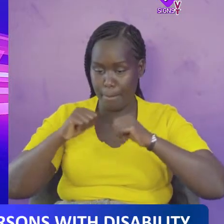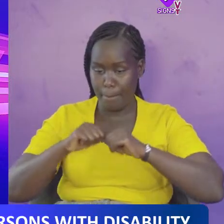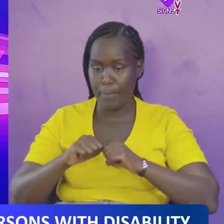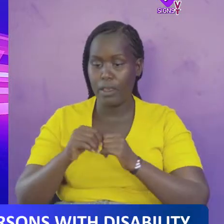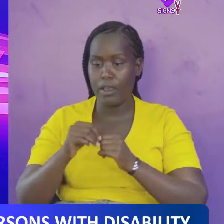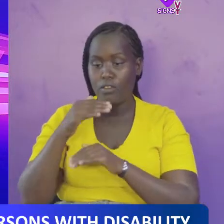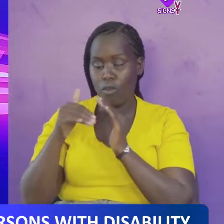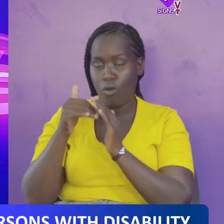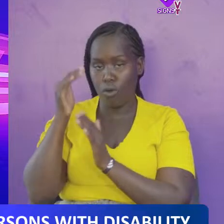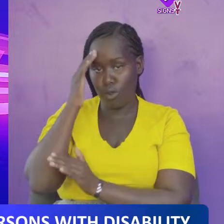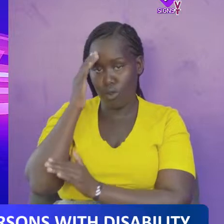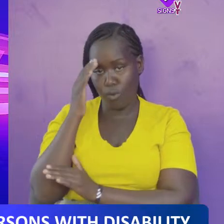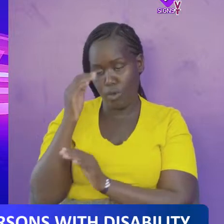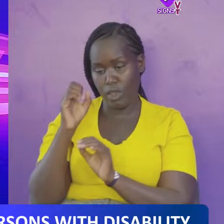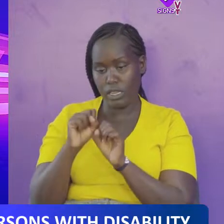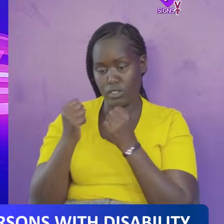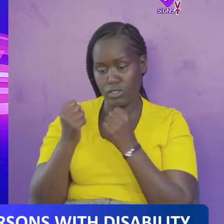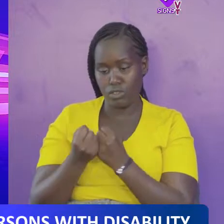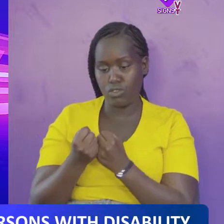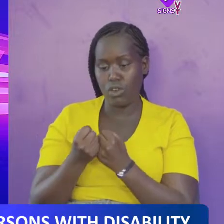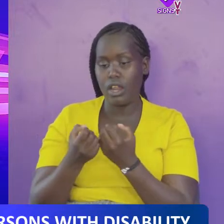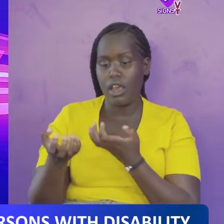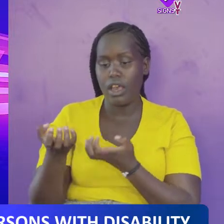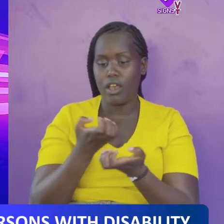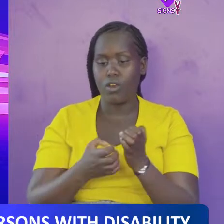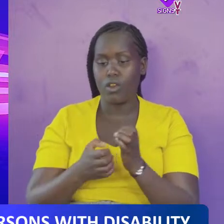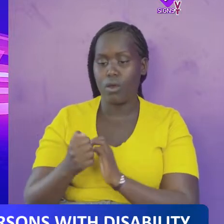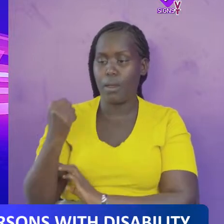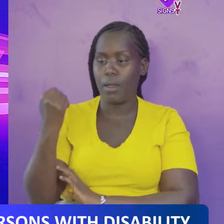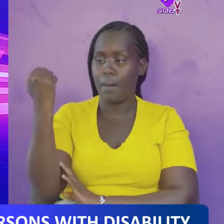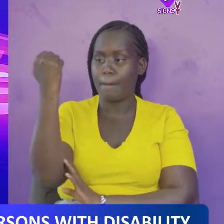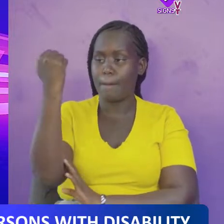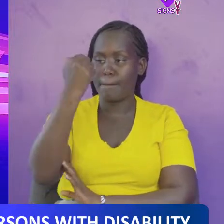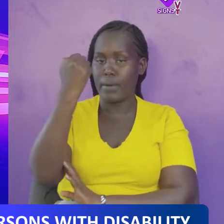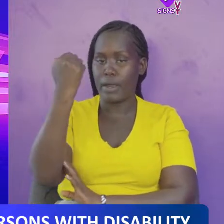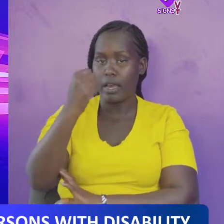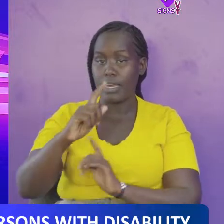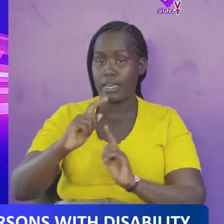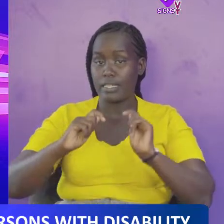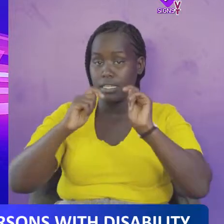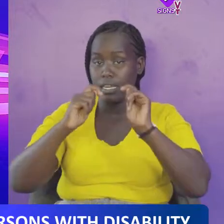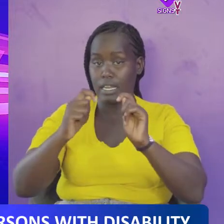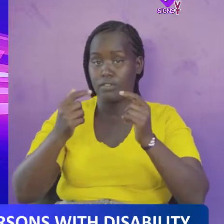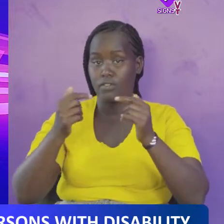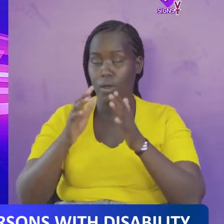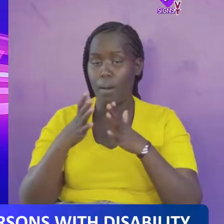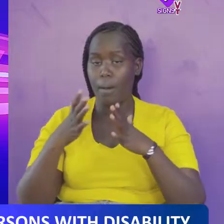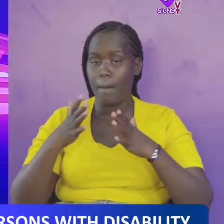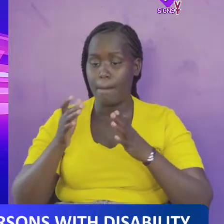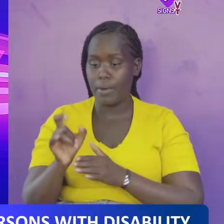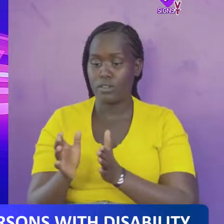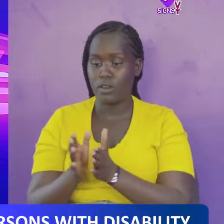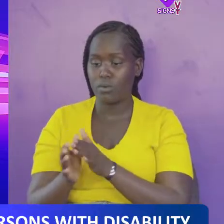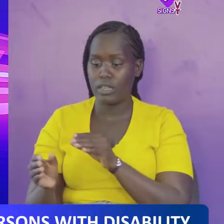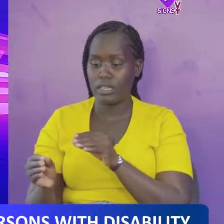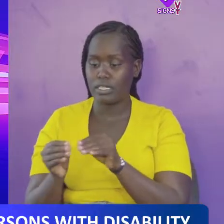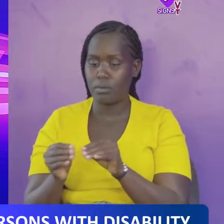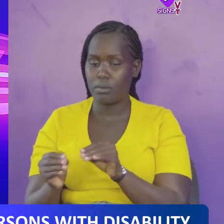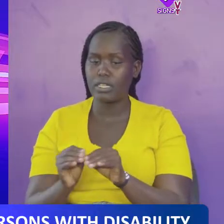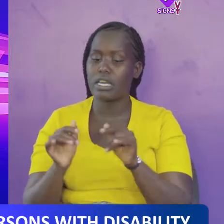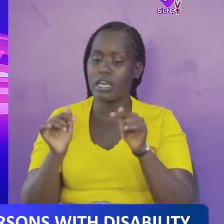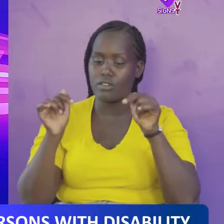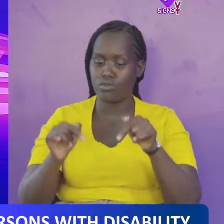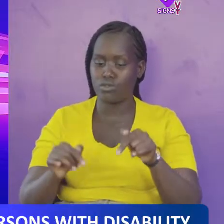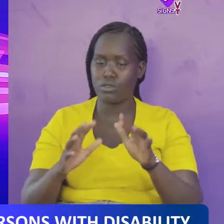the social, economic, political, and talent development of persons with disabilities. And today we celebrate each and every one of you in society,